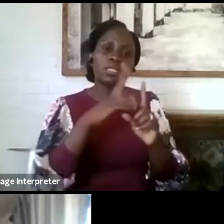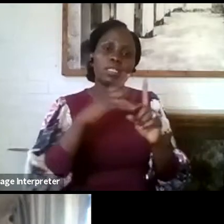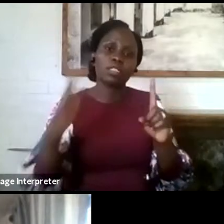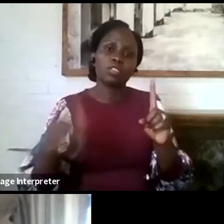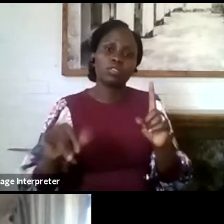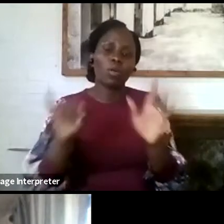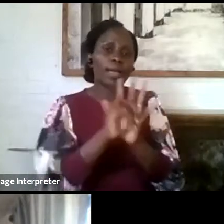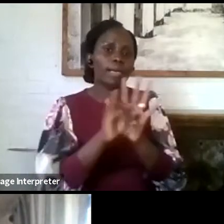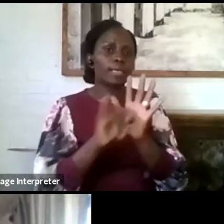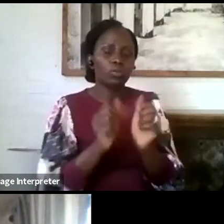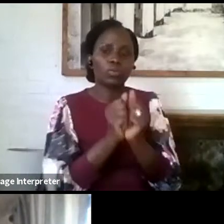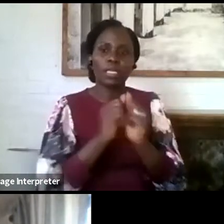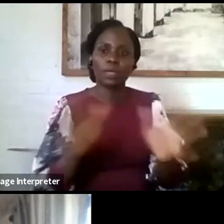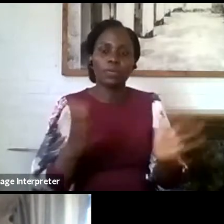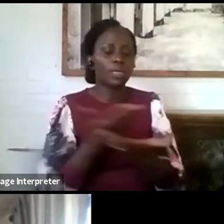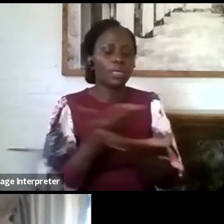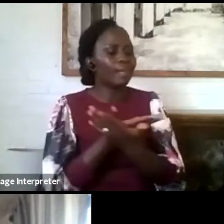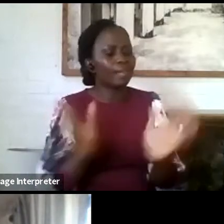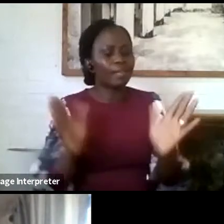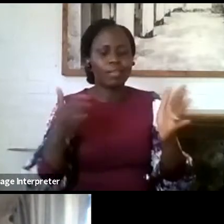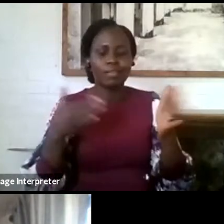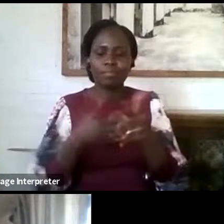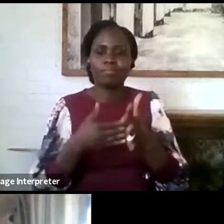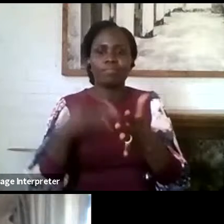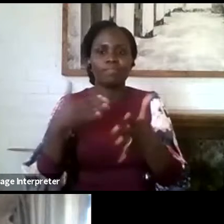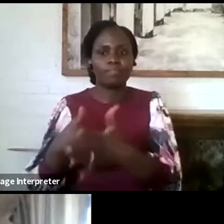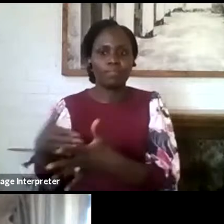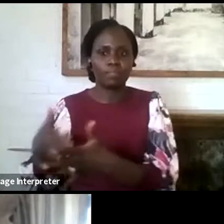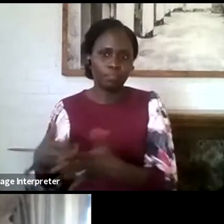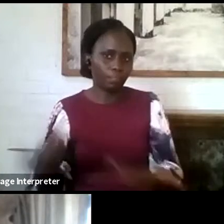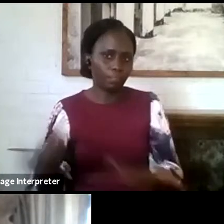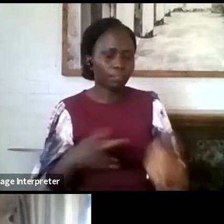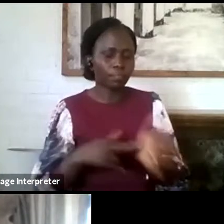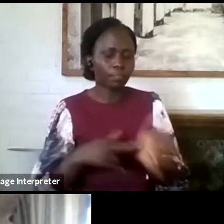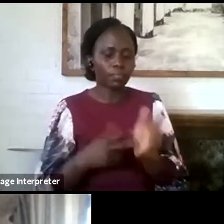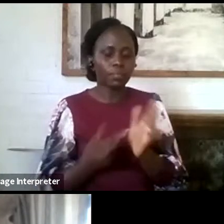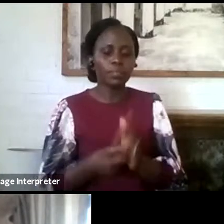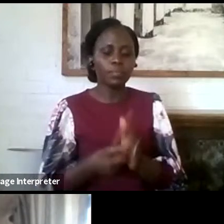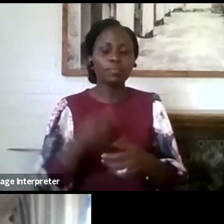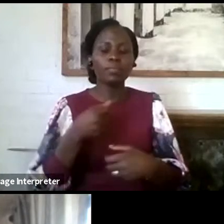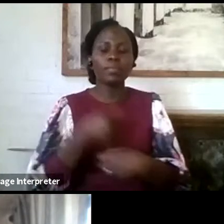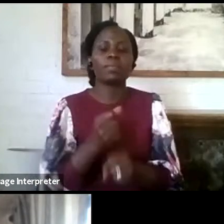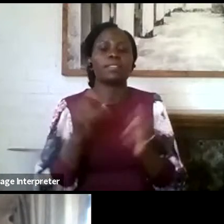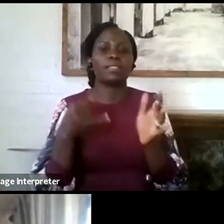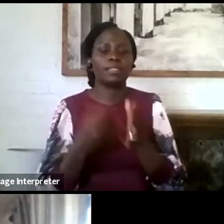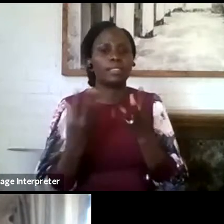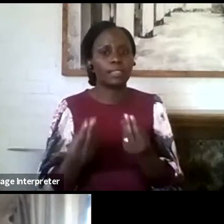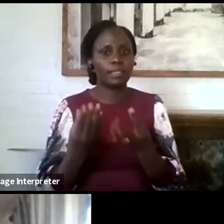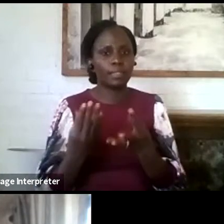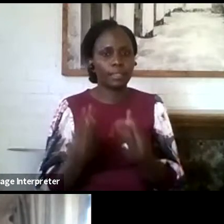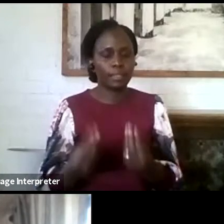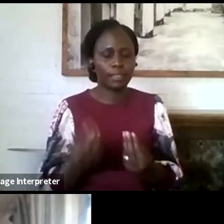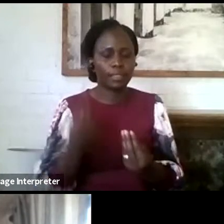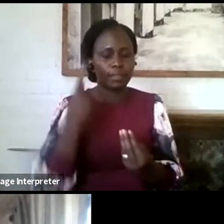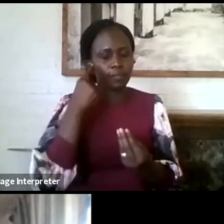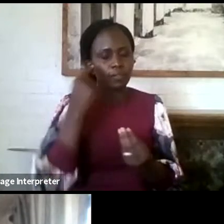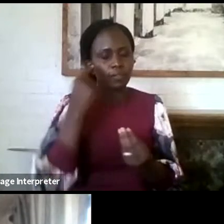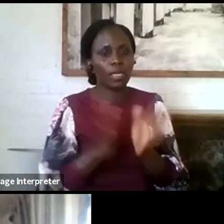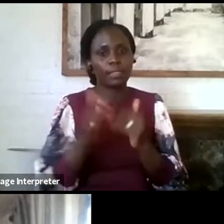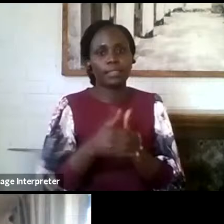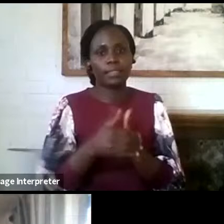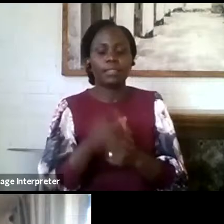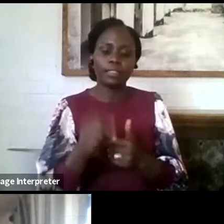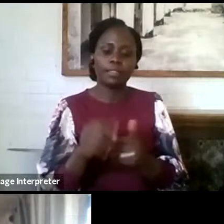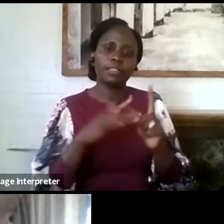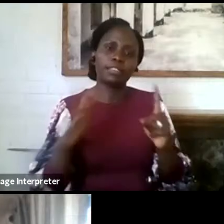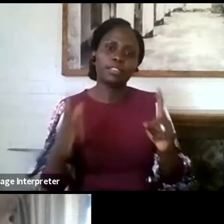So broadening the infrastructure base, making it easy for access to this digital ID across the